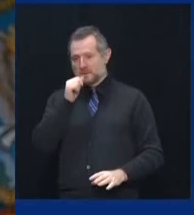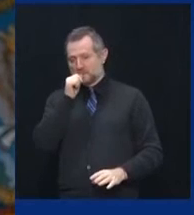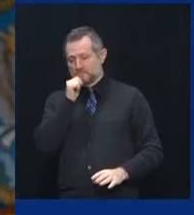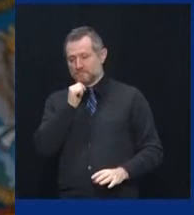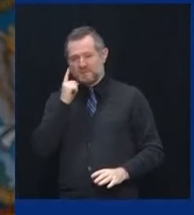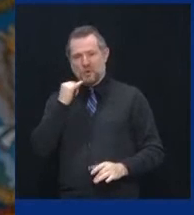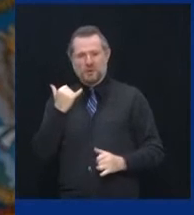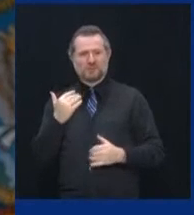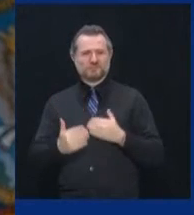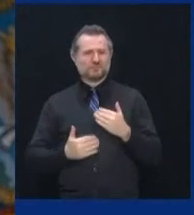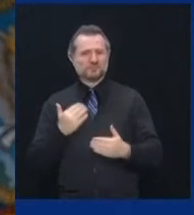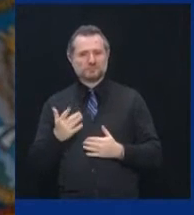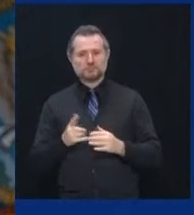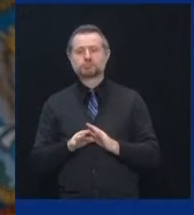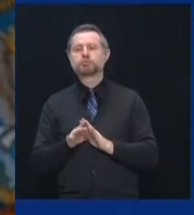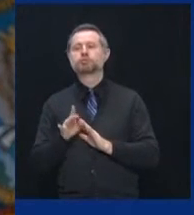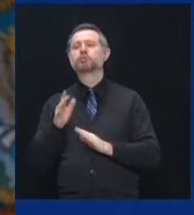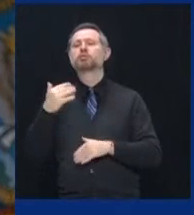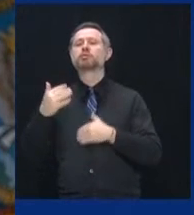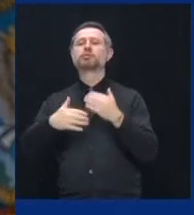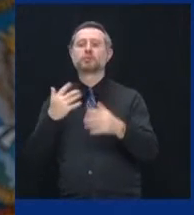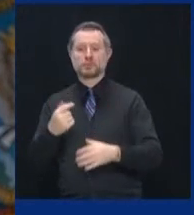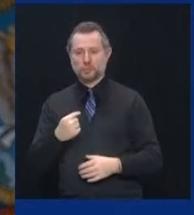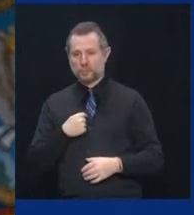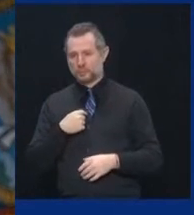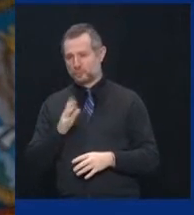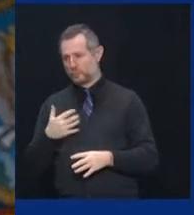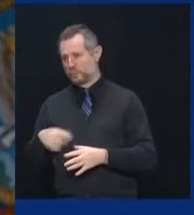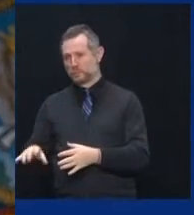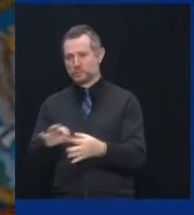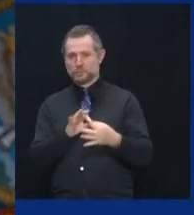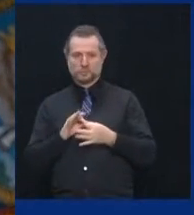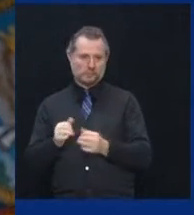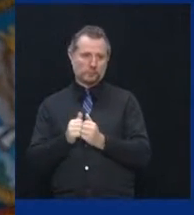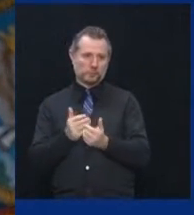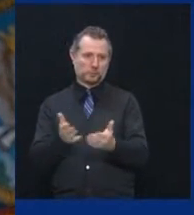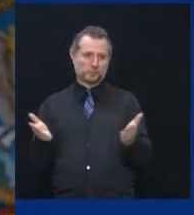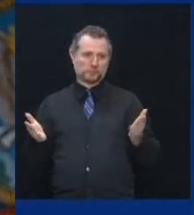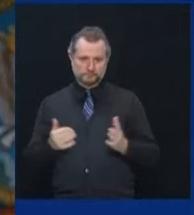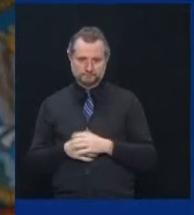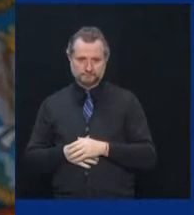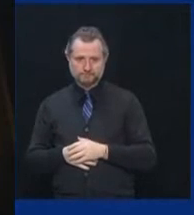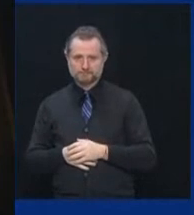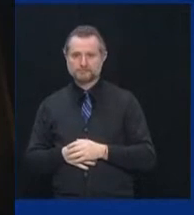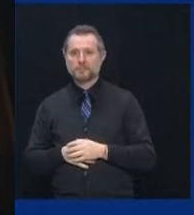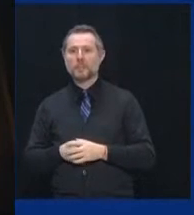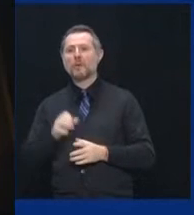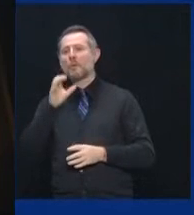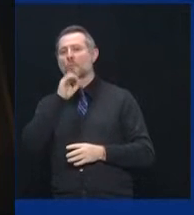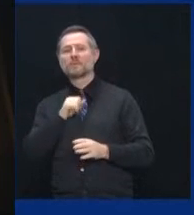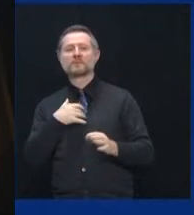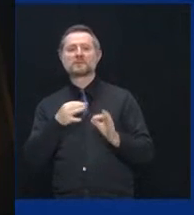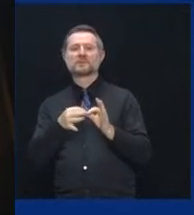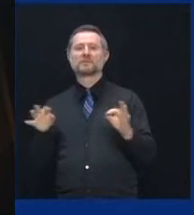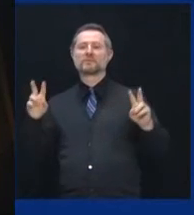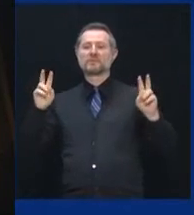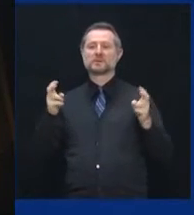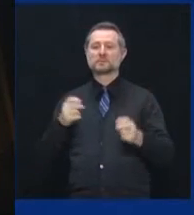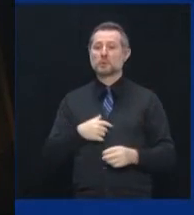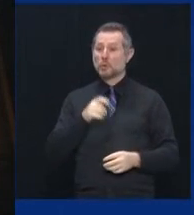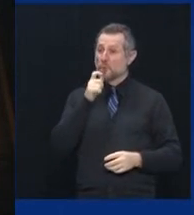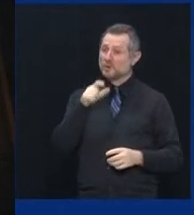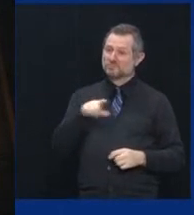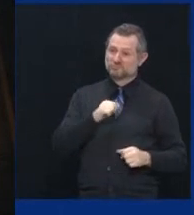And that's what we need together, to do together. The old saying is true, fortune favors the